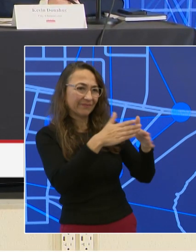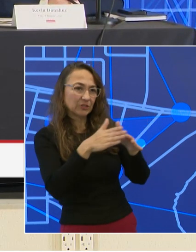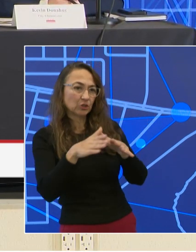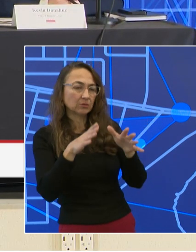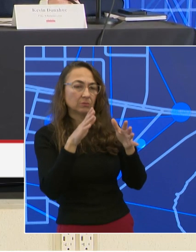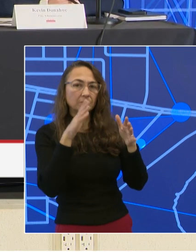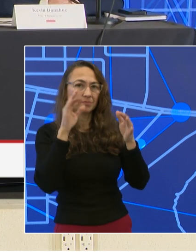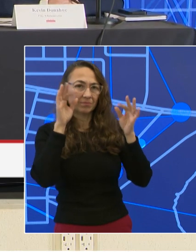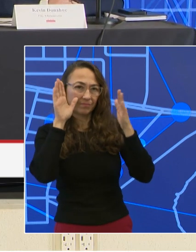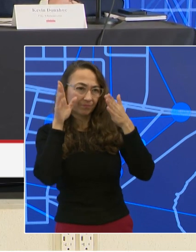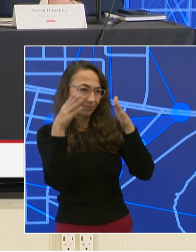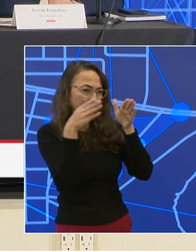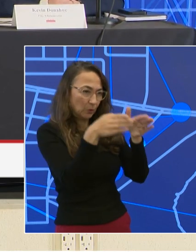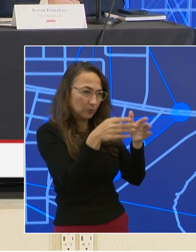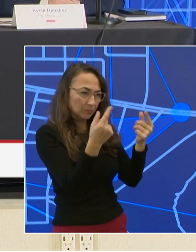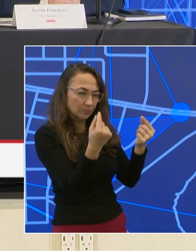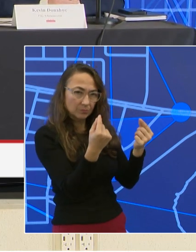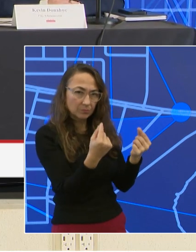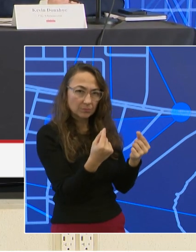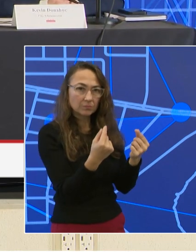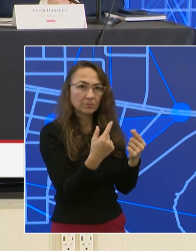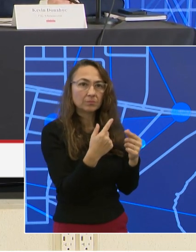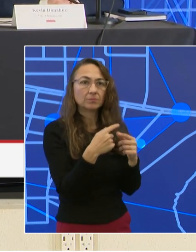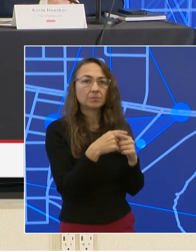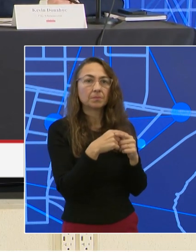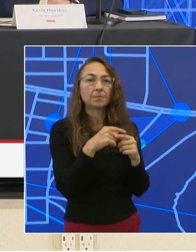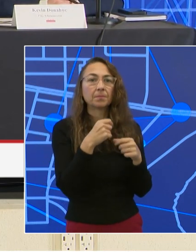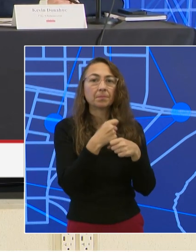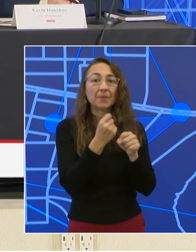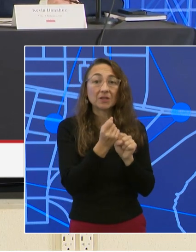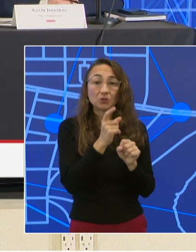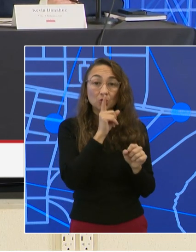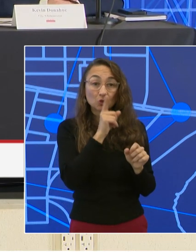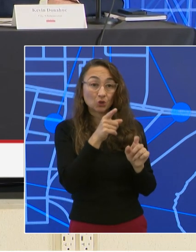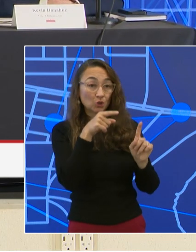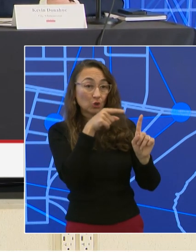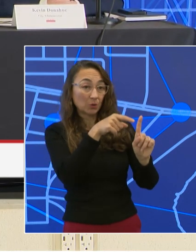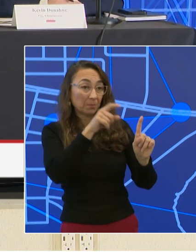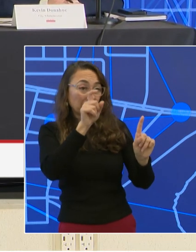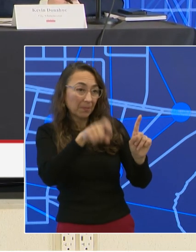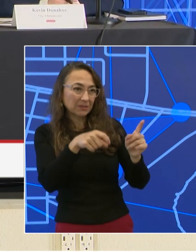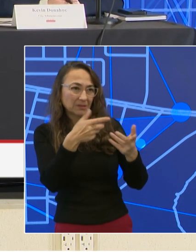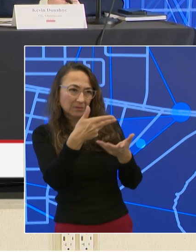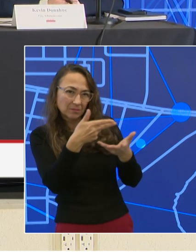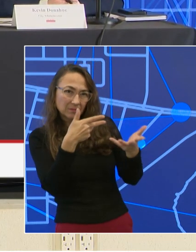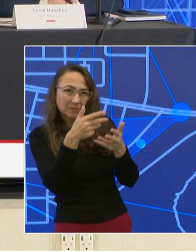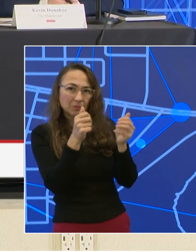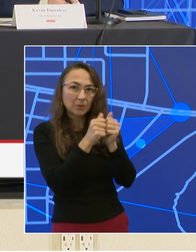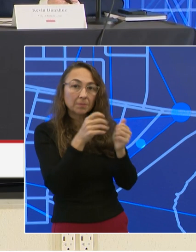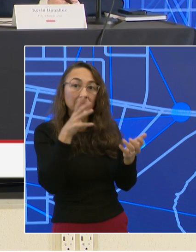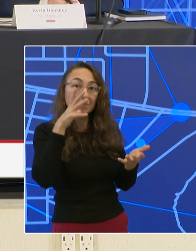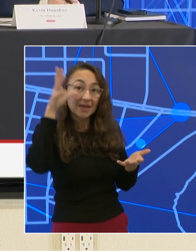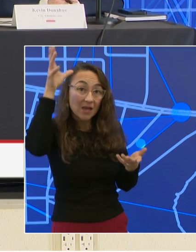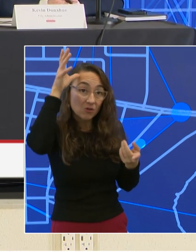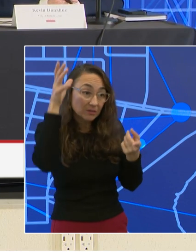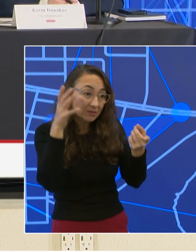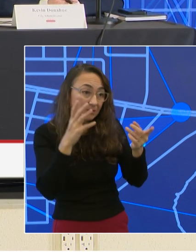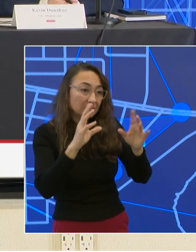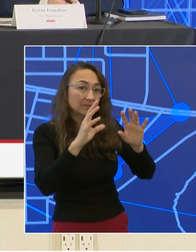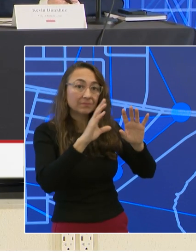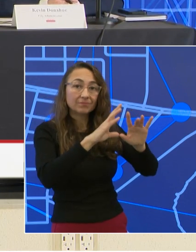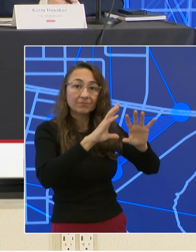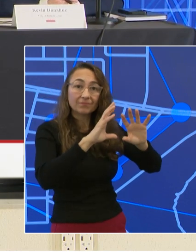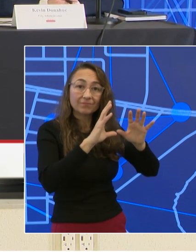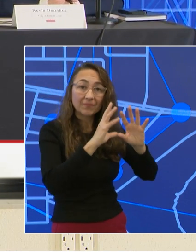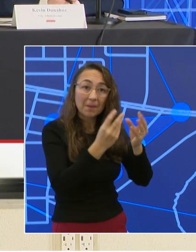to the system or not, a mandatory interaction with their families and stakeholders. We think not only